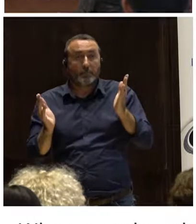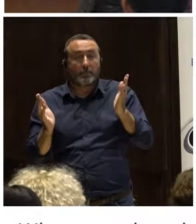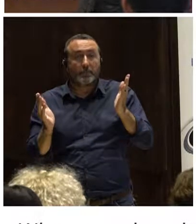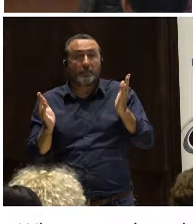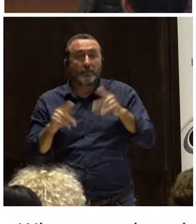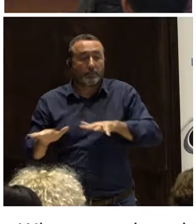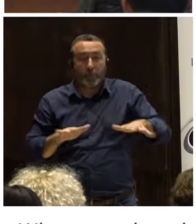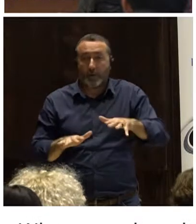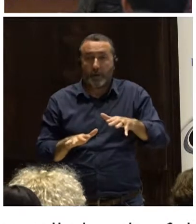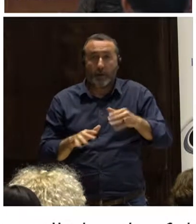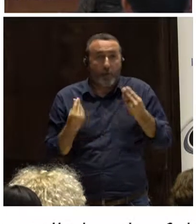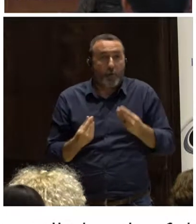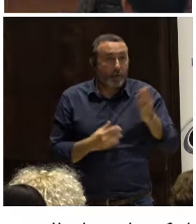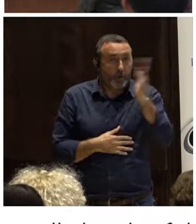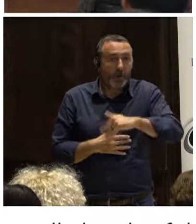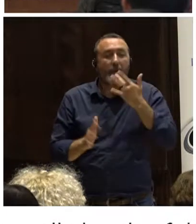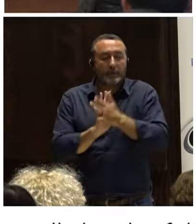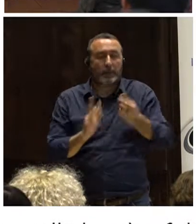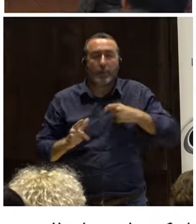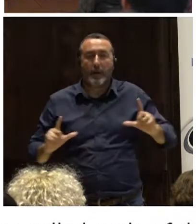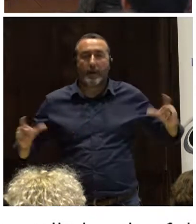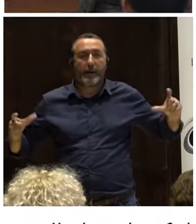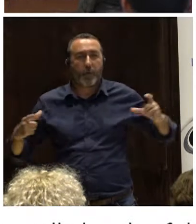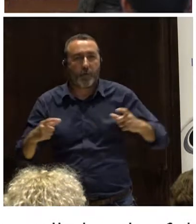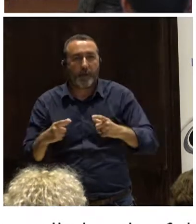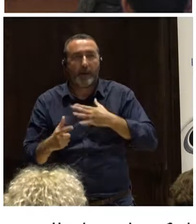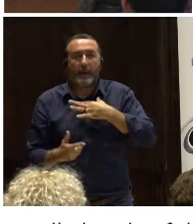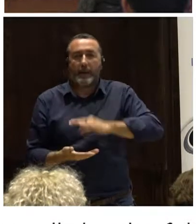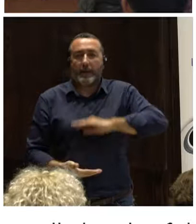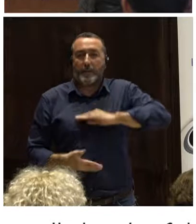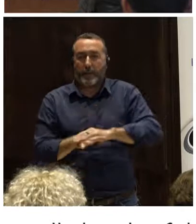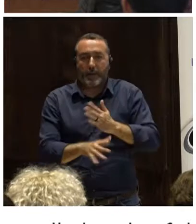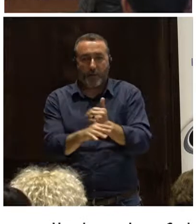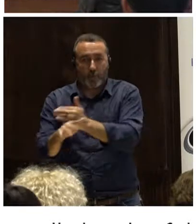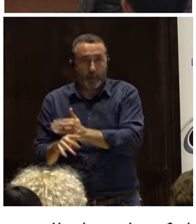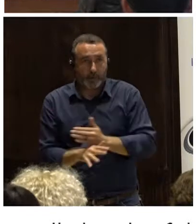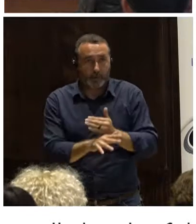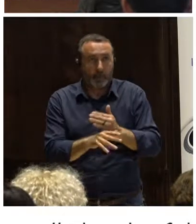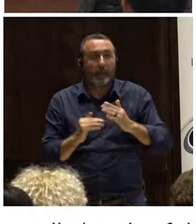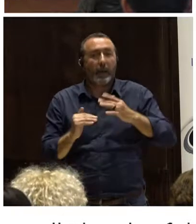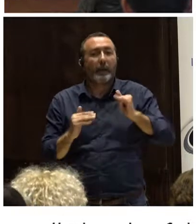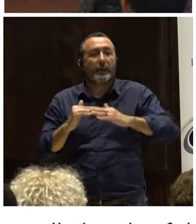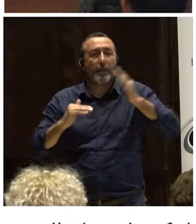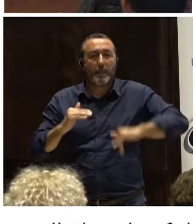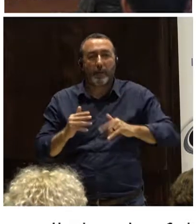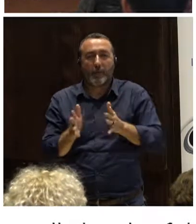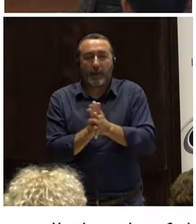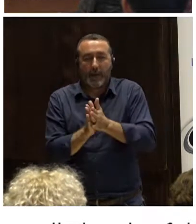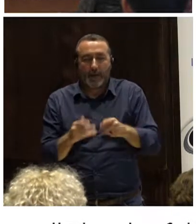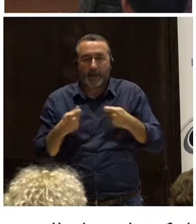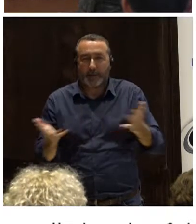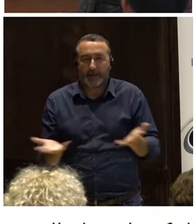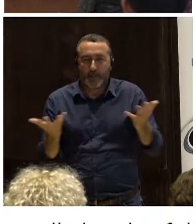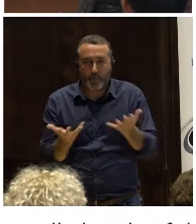opportunities for play and exploitation. He has lack of stimuli, less experience of control